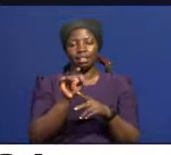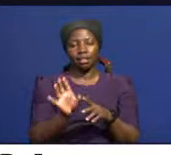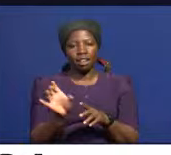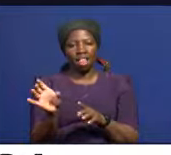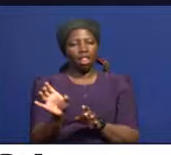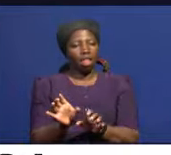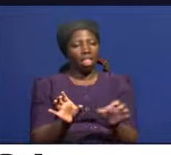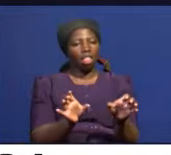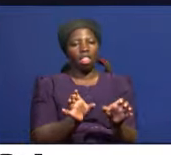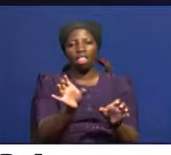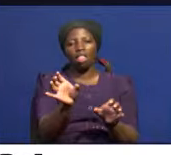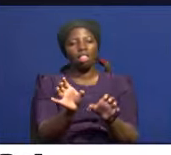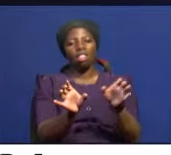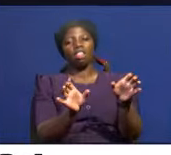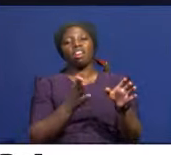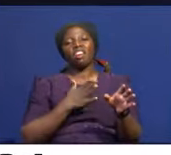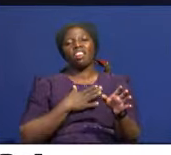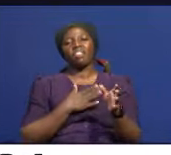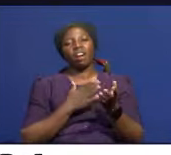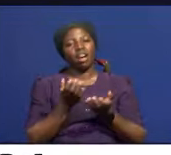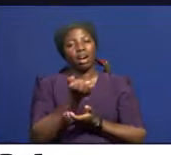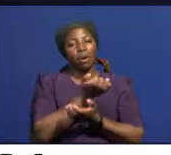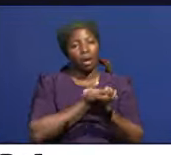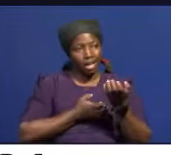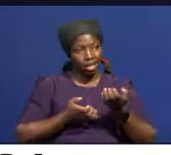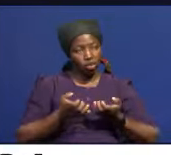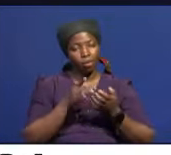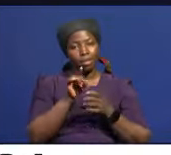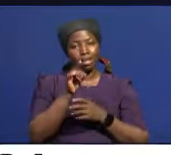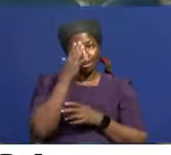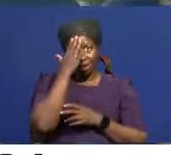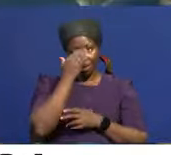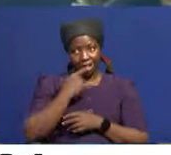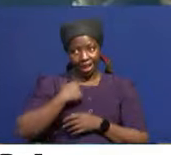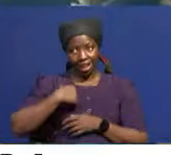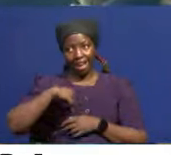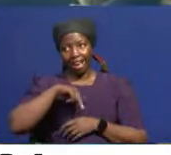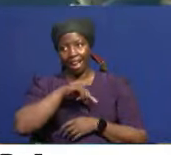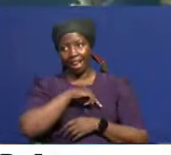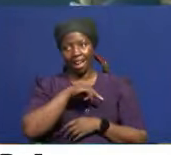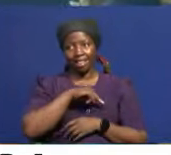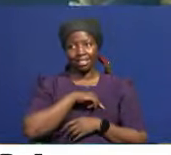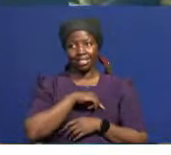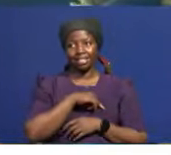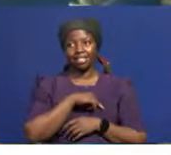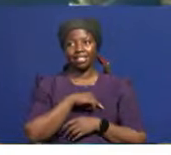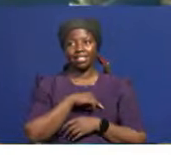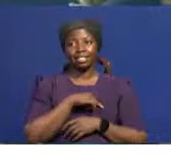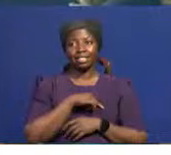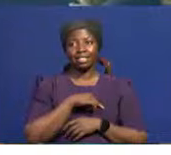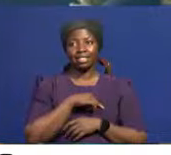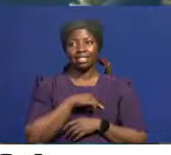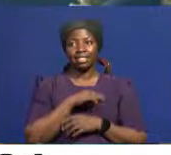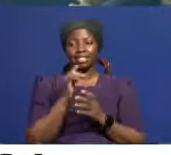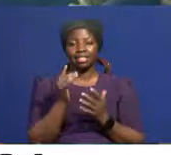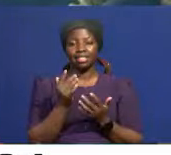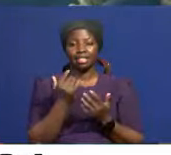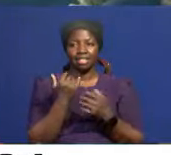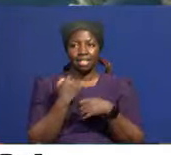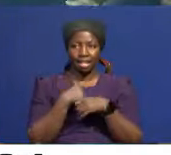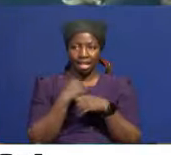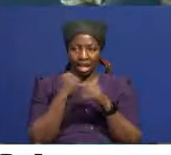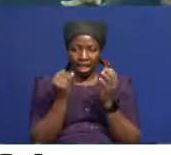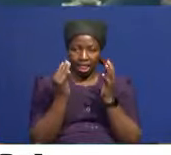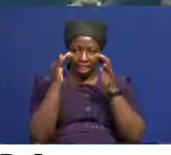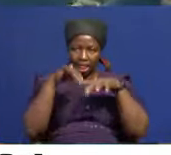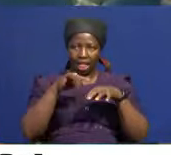fragmentation of our economy. And that is why we are effectively assembling